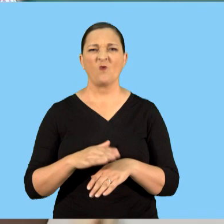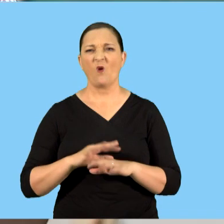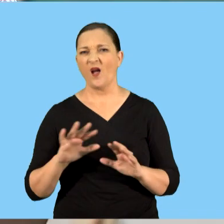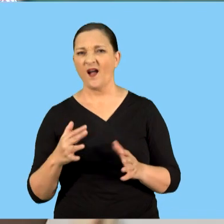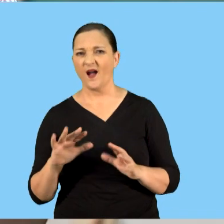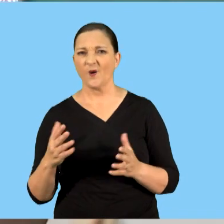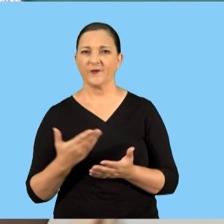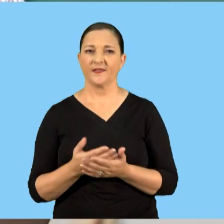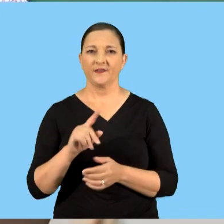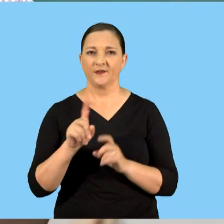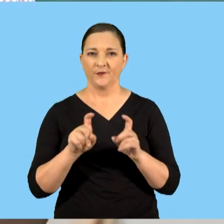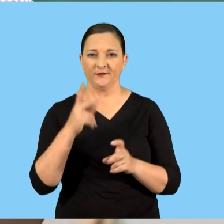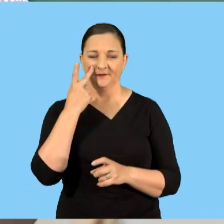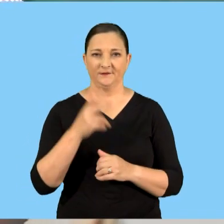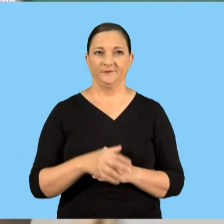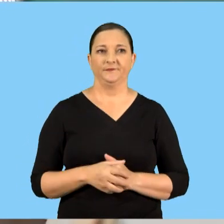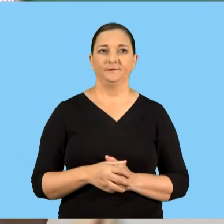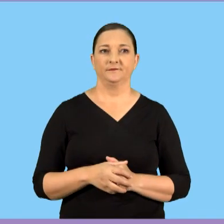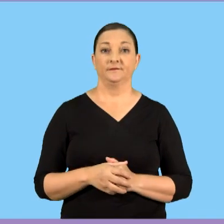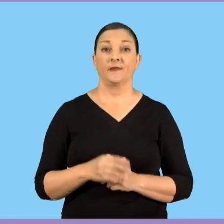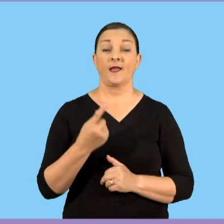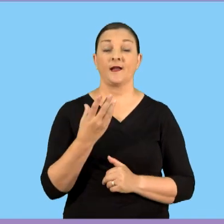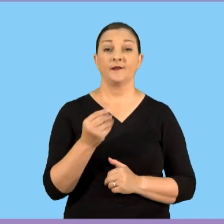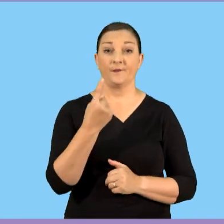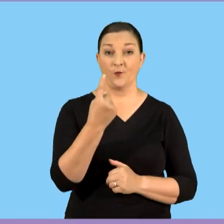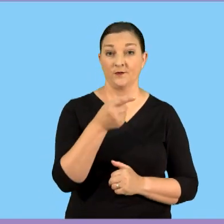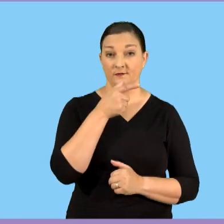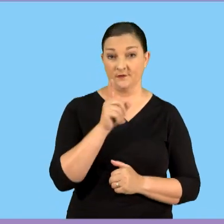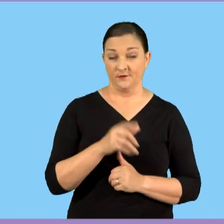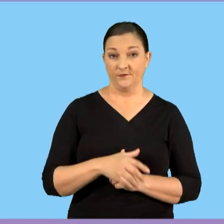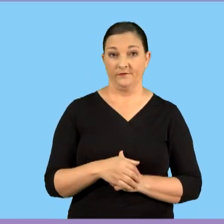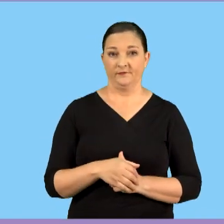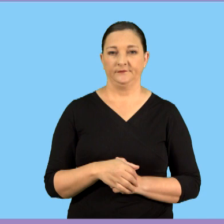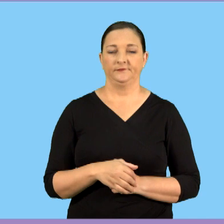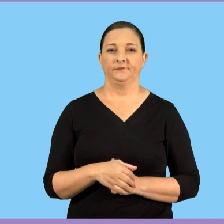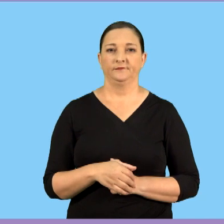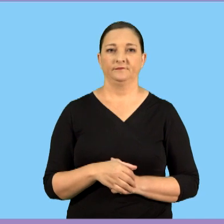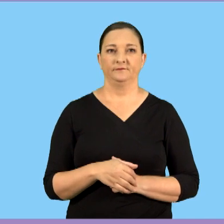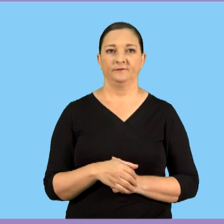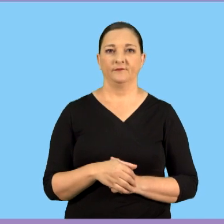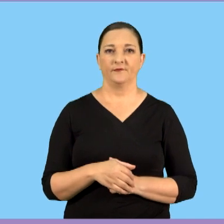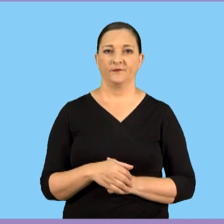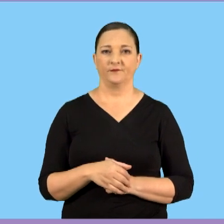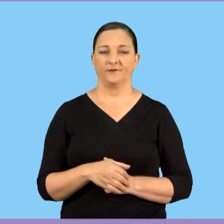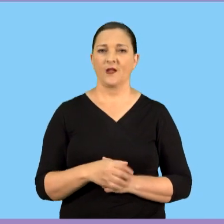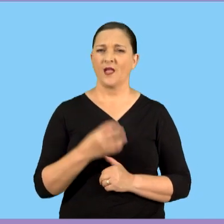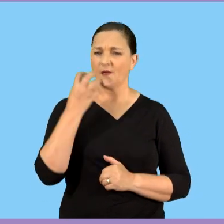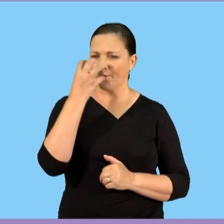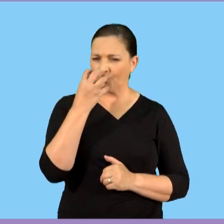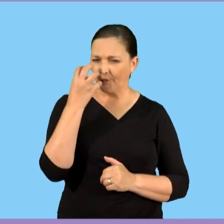more application questions. So, number 1 says there, at 5 a.m.